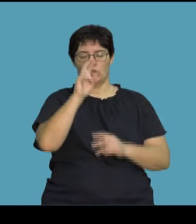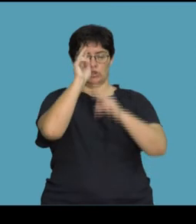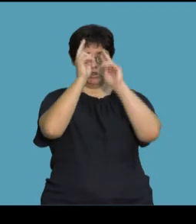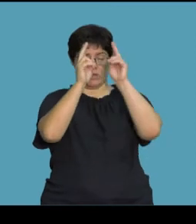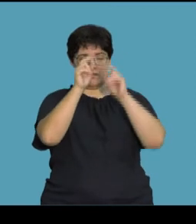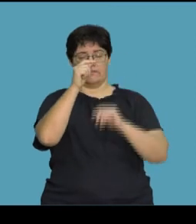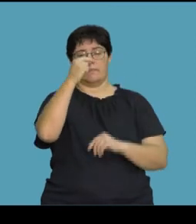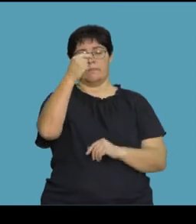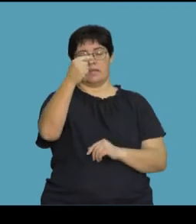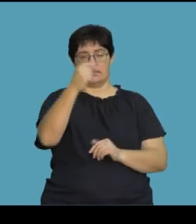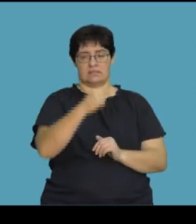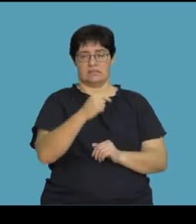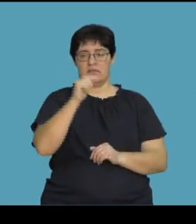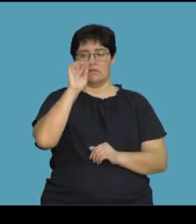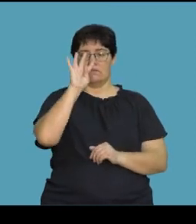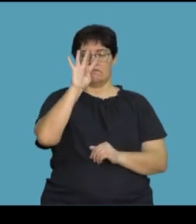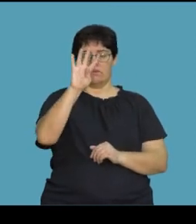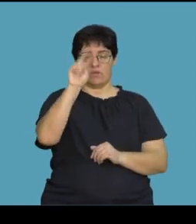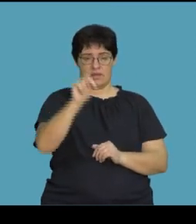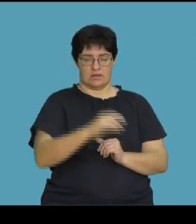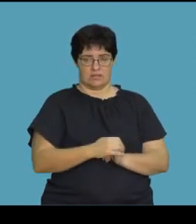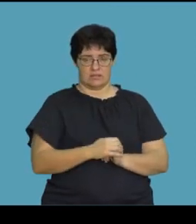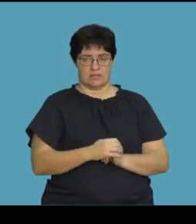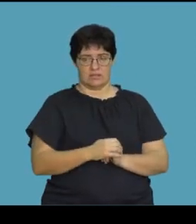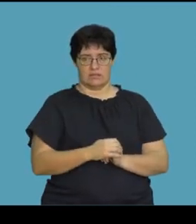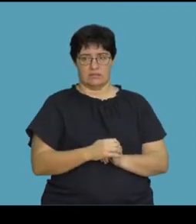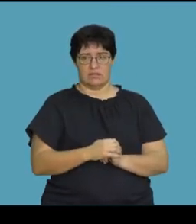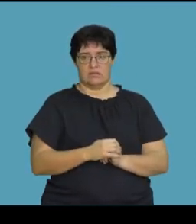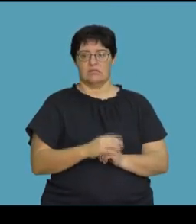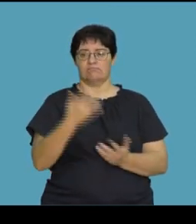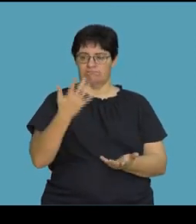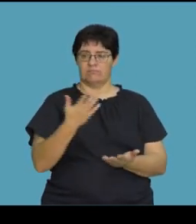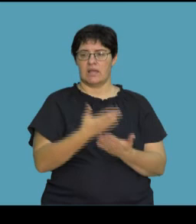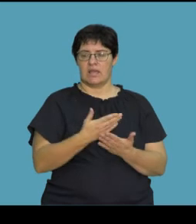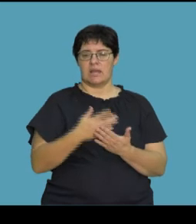2 to the exponent of 12 minus 4n.